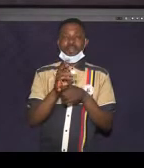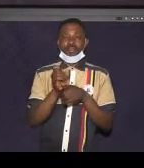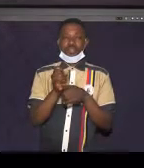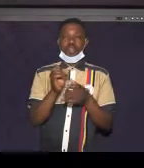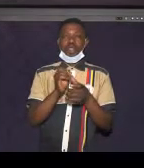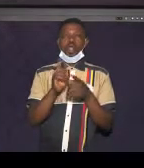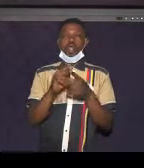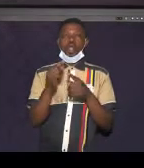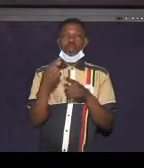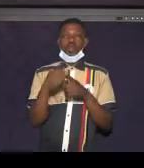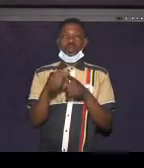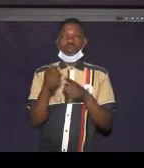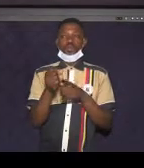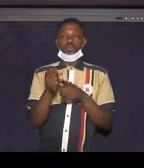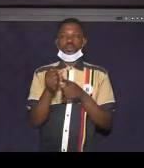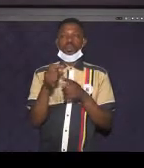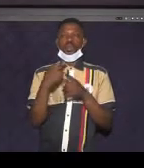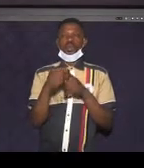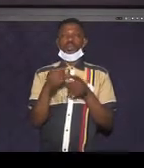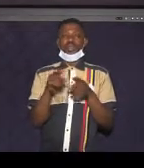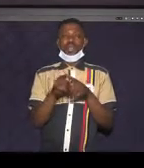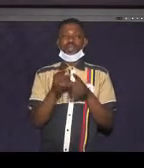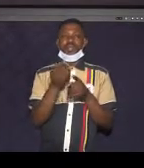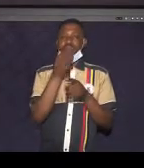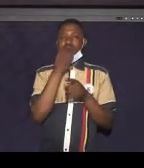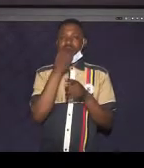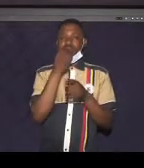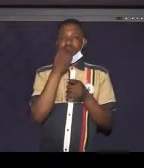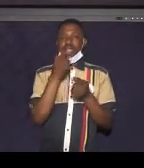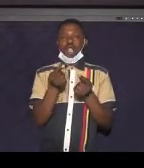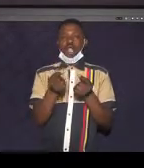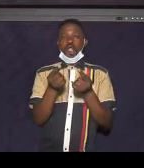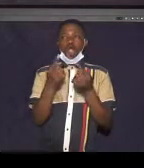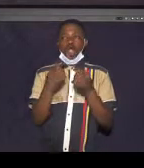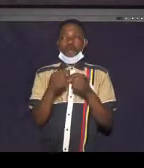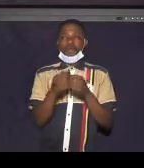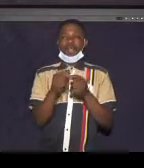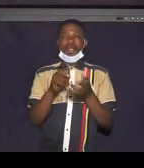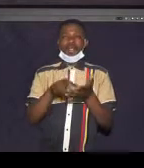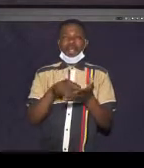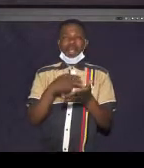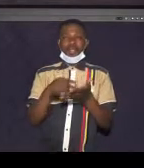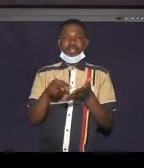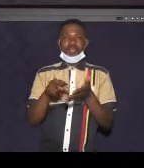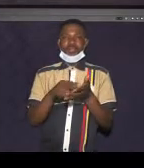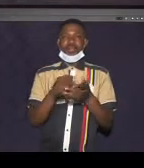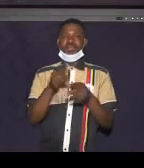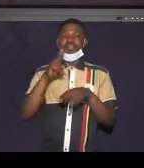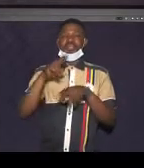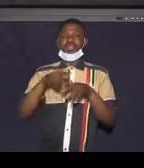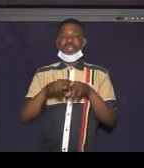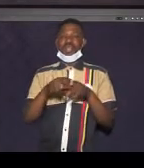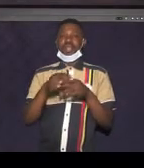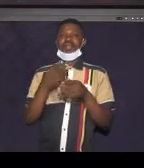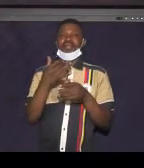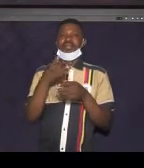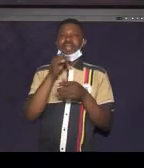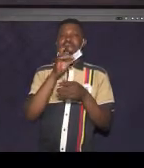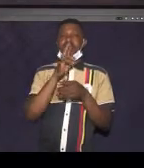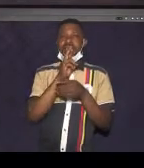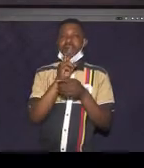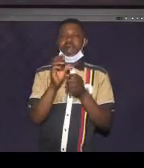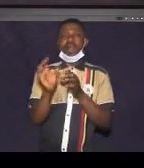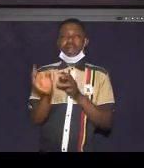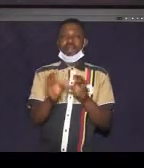action words. Words like eat, come, dance, sit, they are